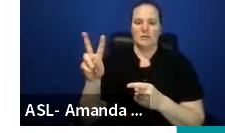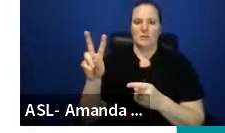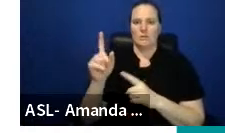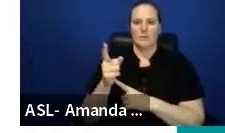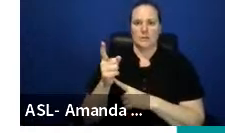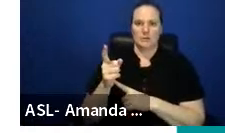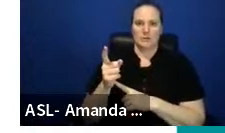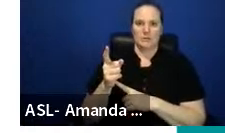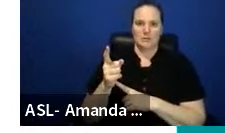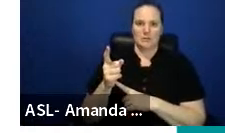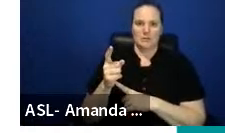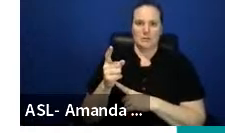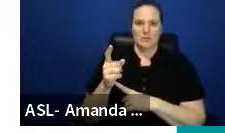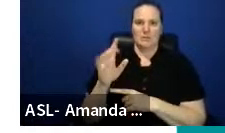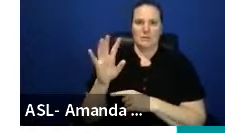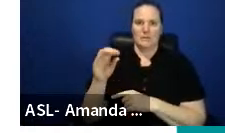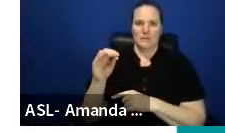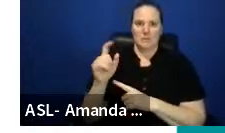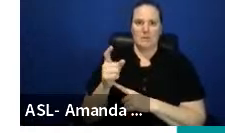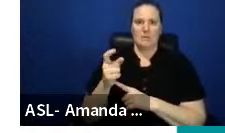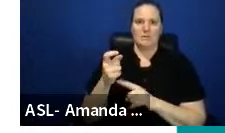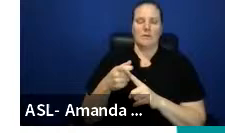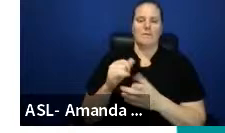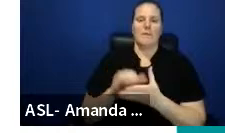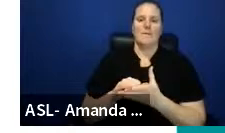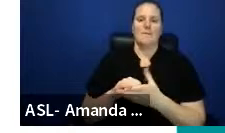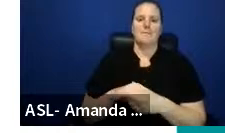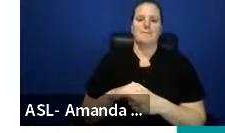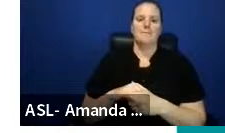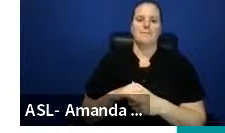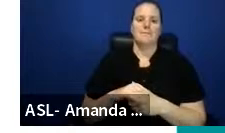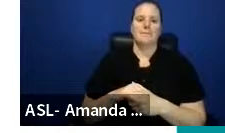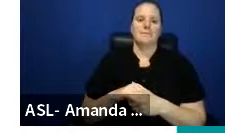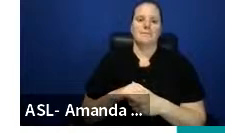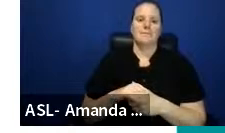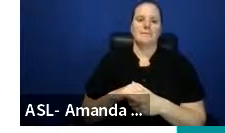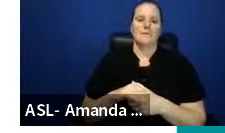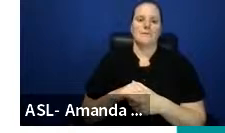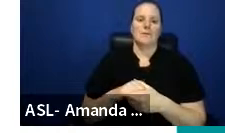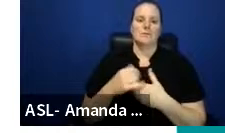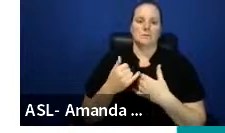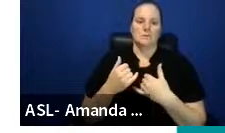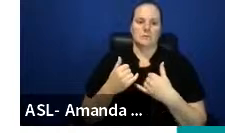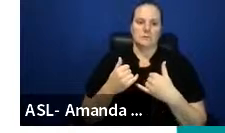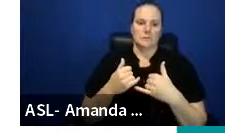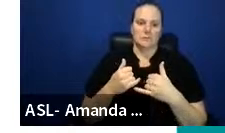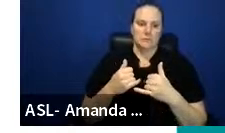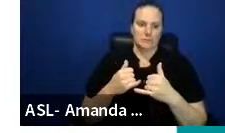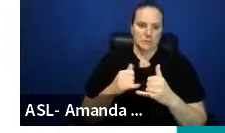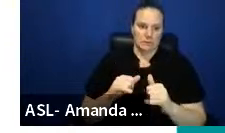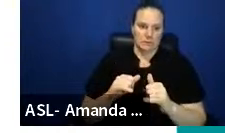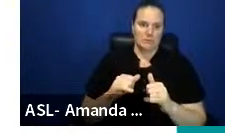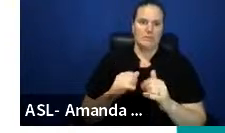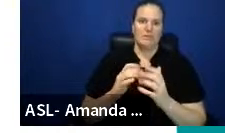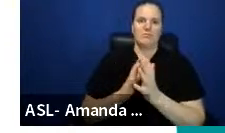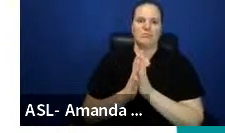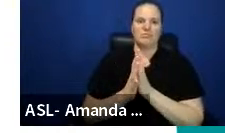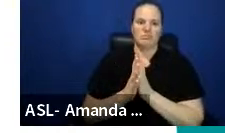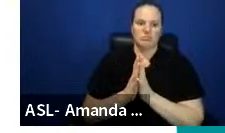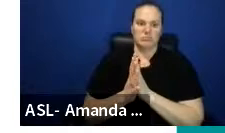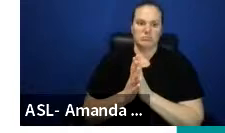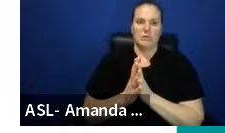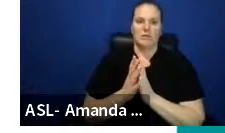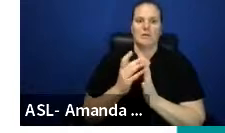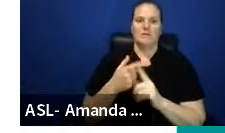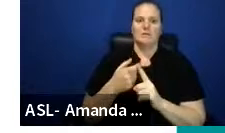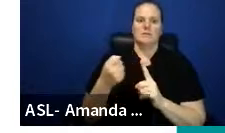still be a bottleneck south of the program area in kind of the southbound direction with that. So it kind of limits the amount or dampens